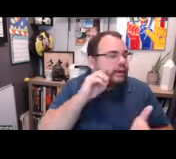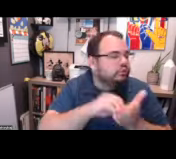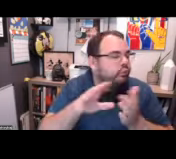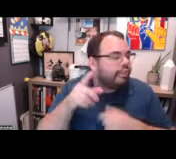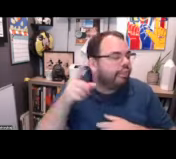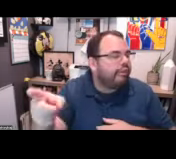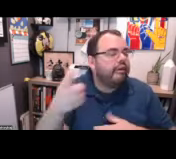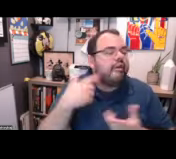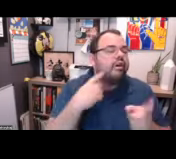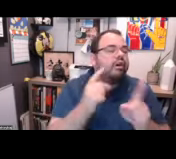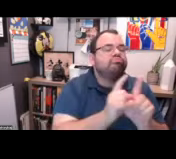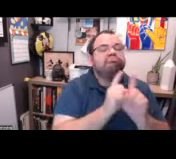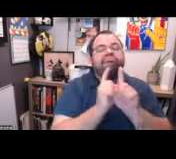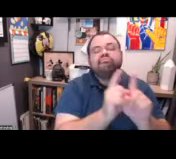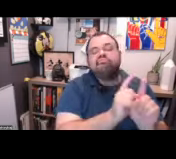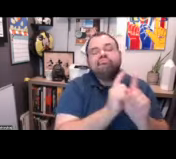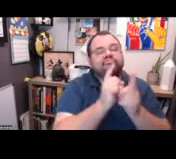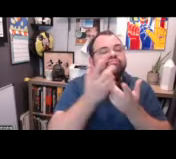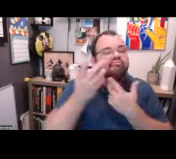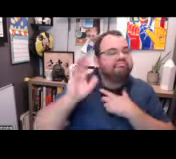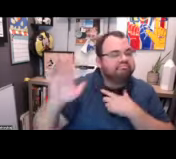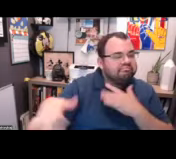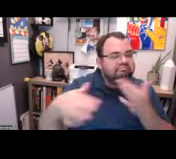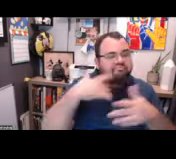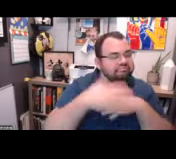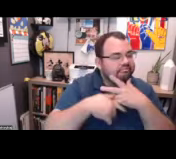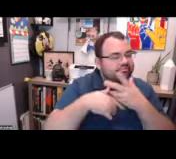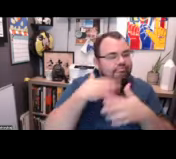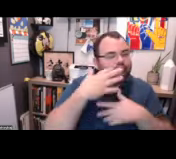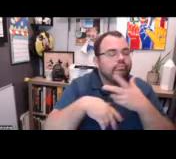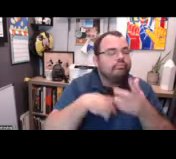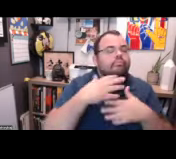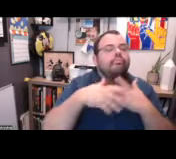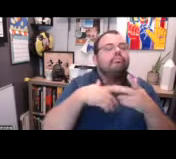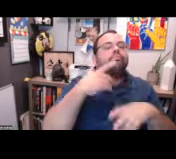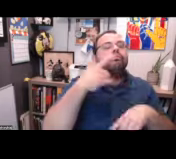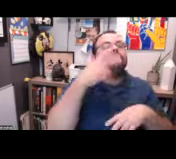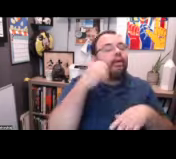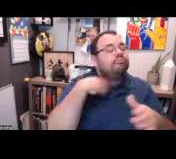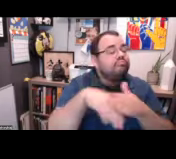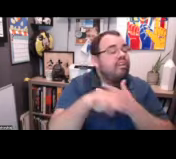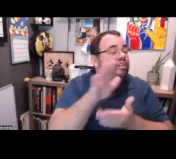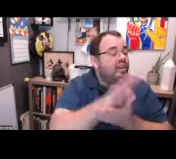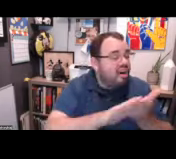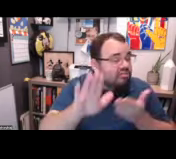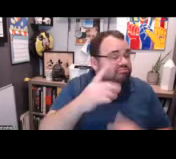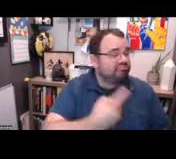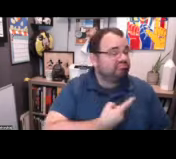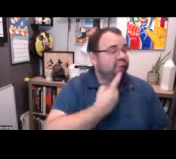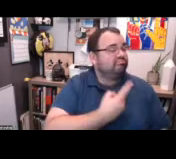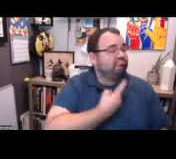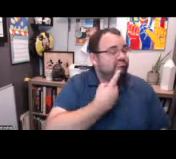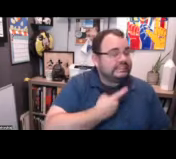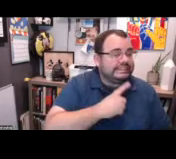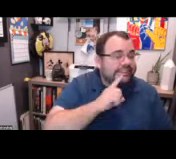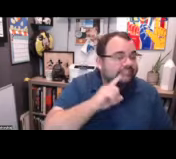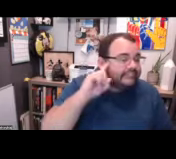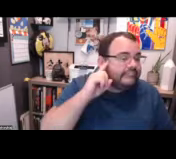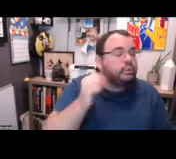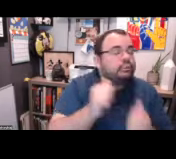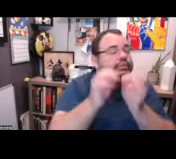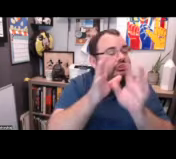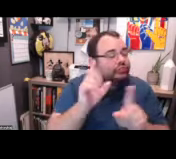it. Deaf students that were there, I didn't want to be with them. And as things went on, that's the way it